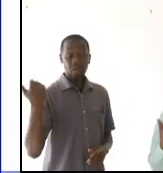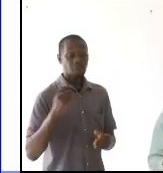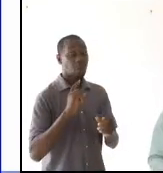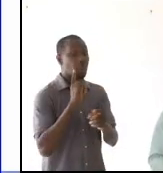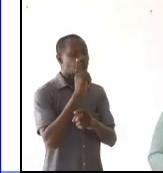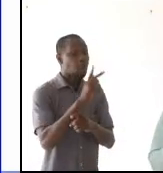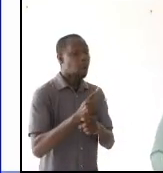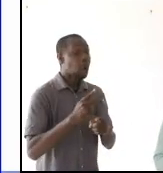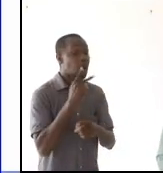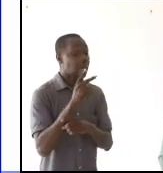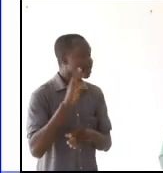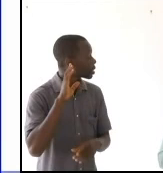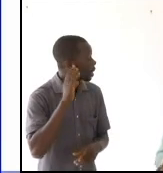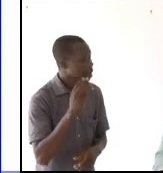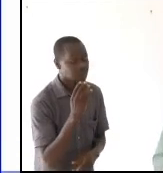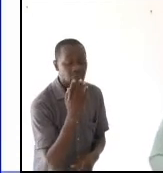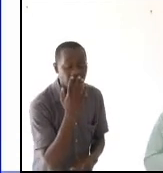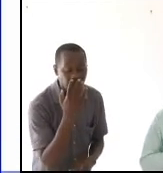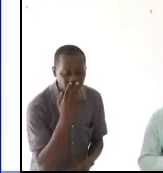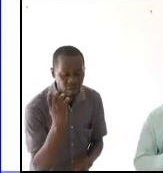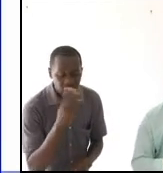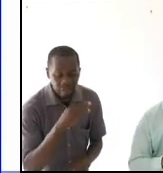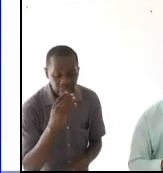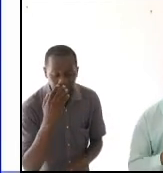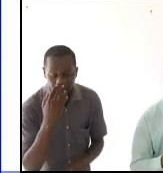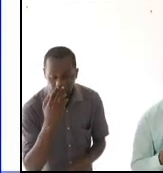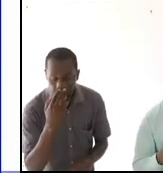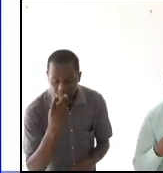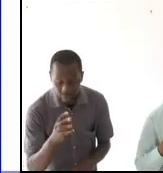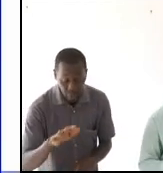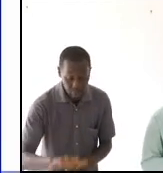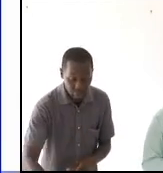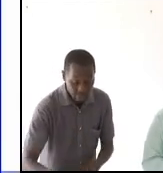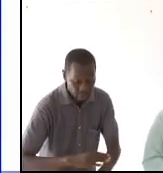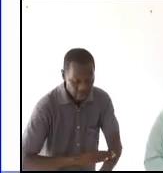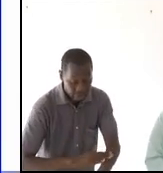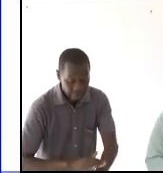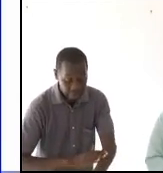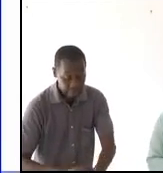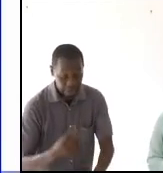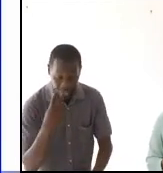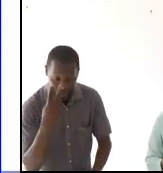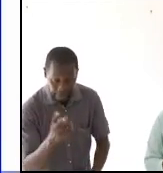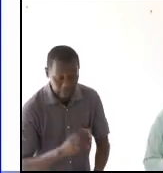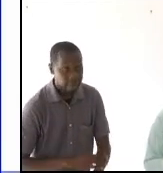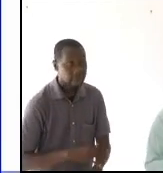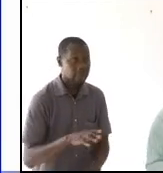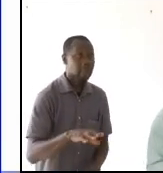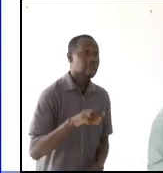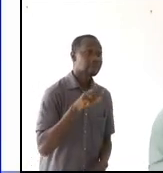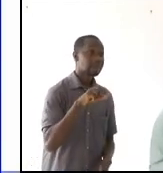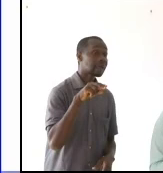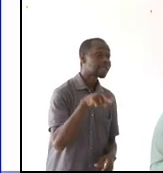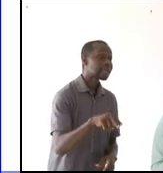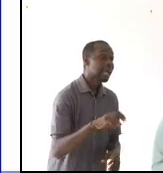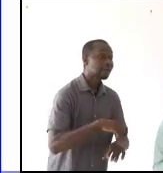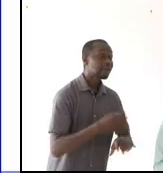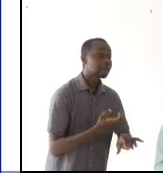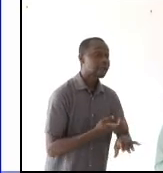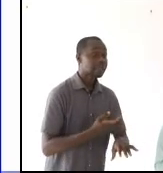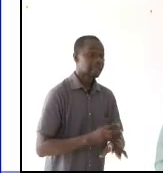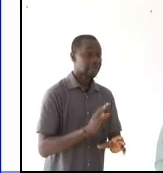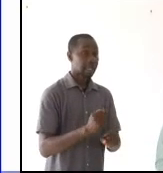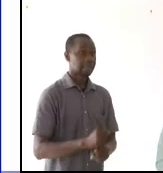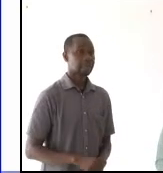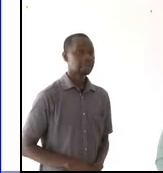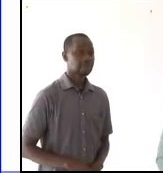Seeing, hearing, smelling, touching, everything that we're able to pick up is by means of the nervous